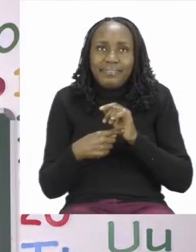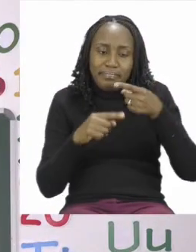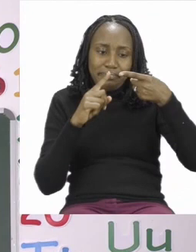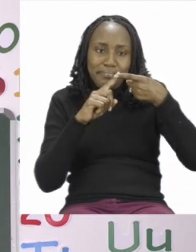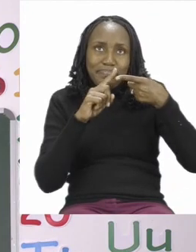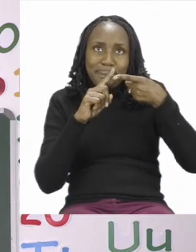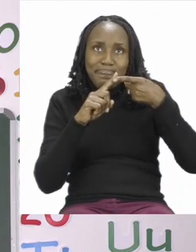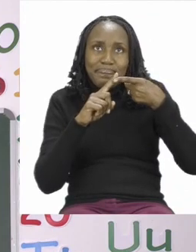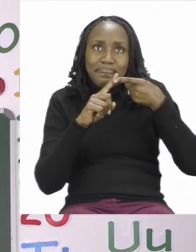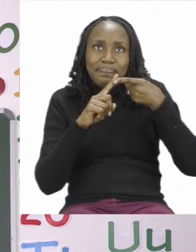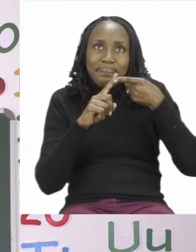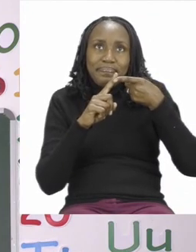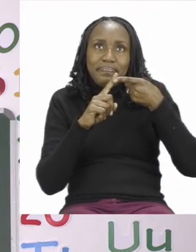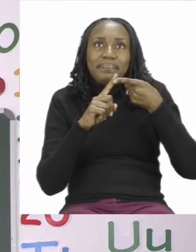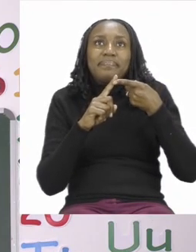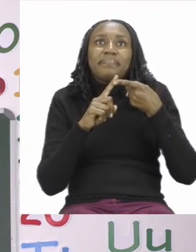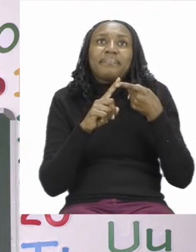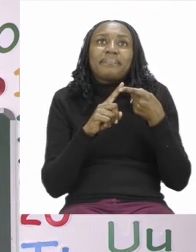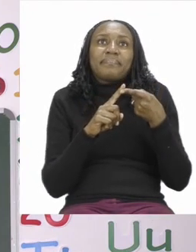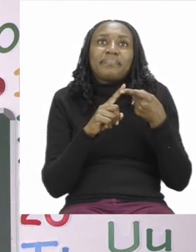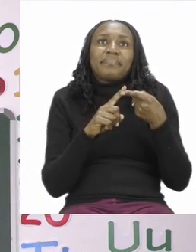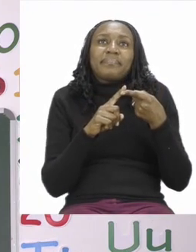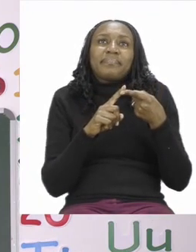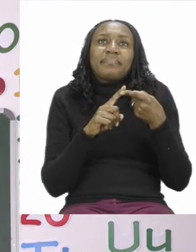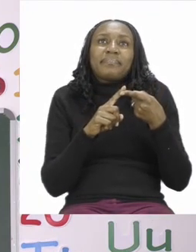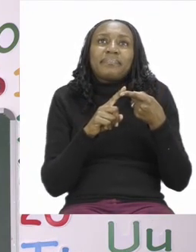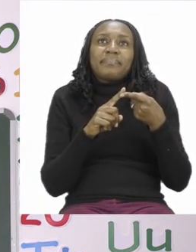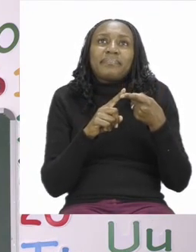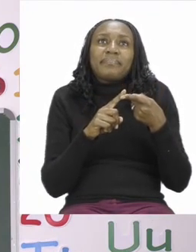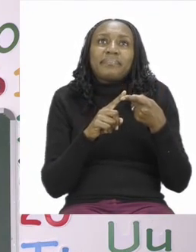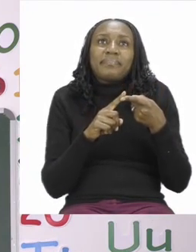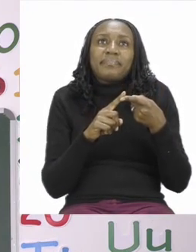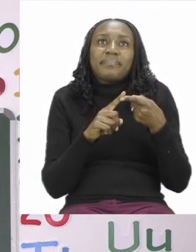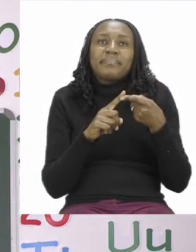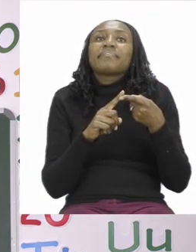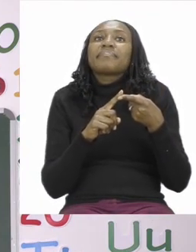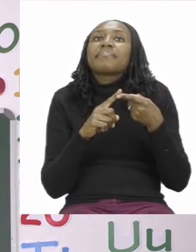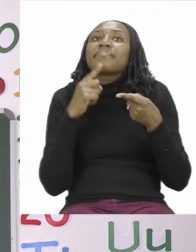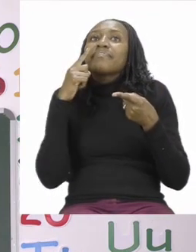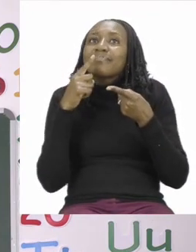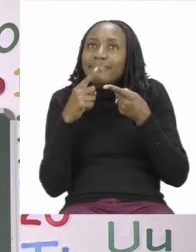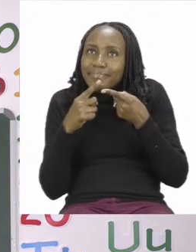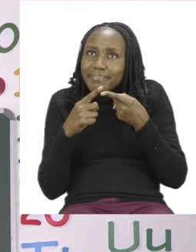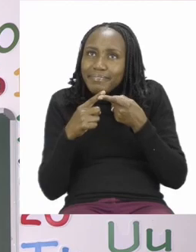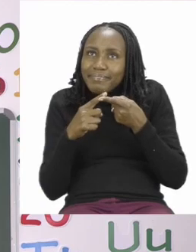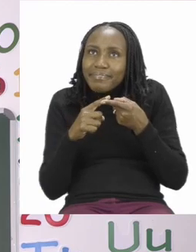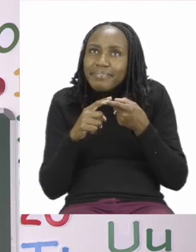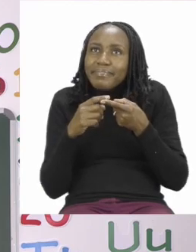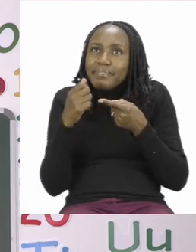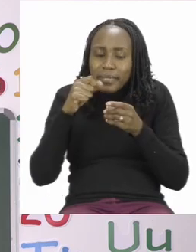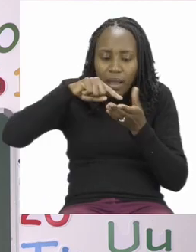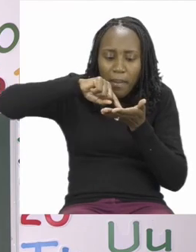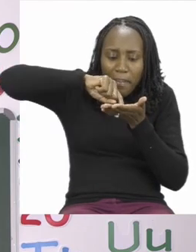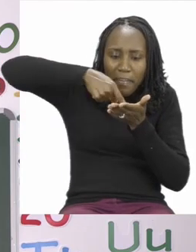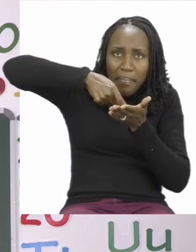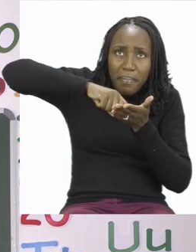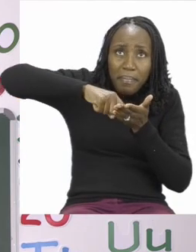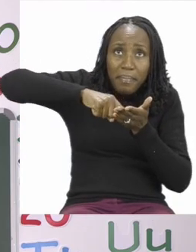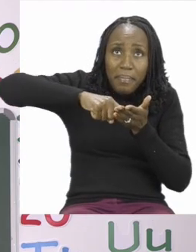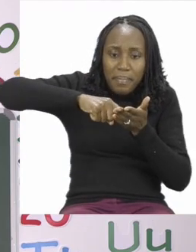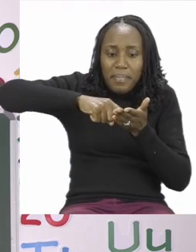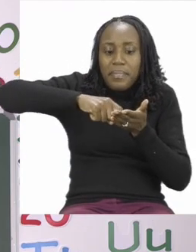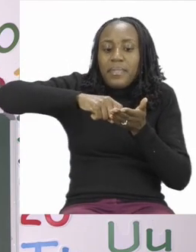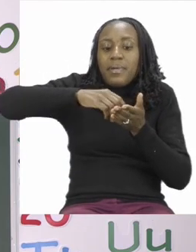step. And the first step, of course, is to make a small hole in the